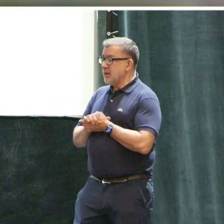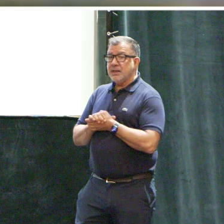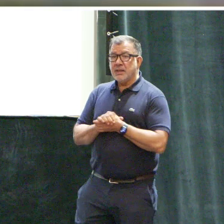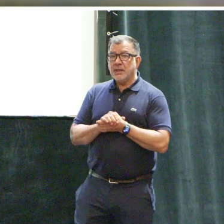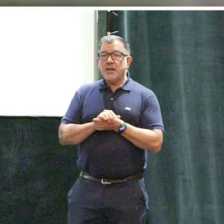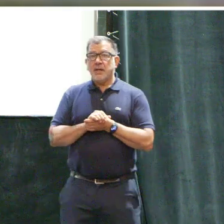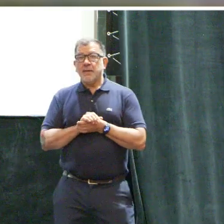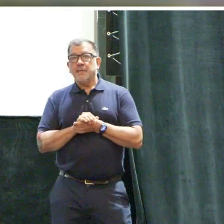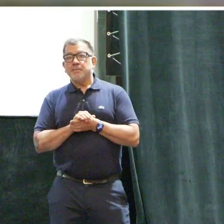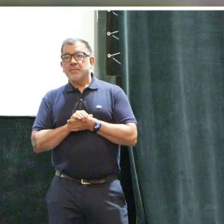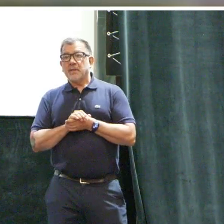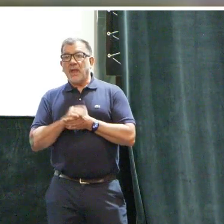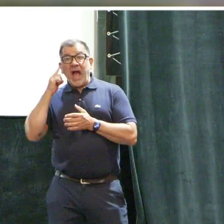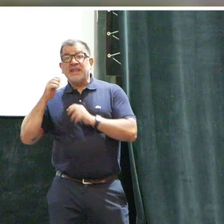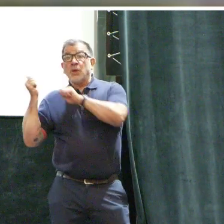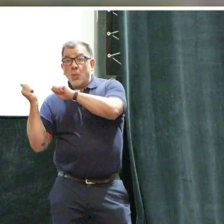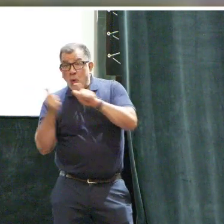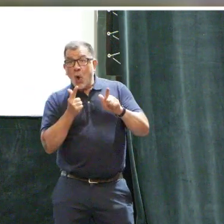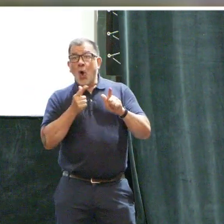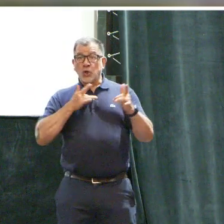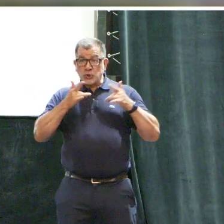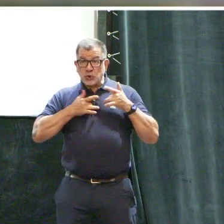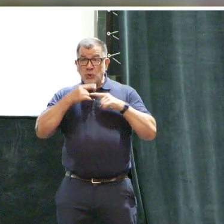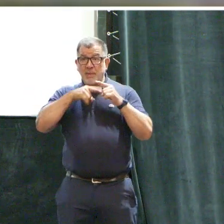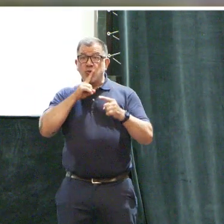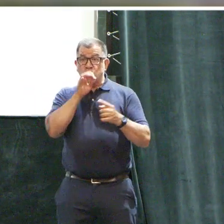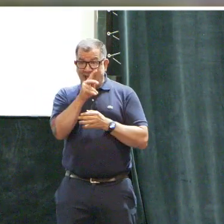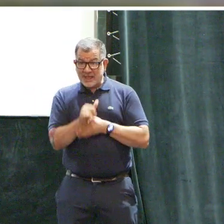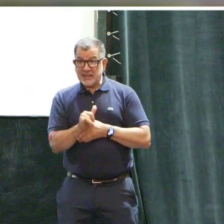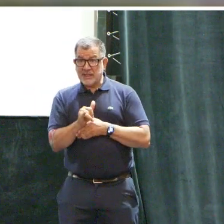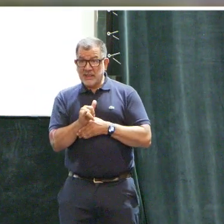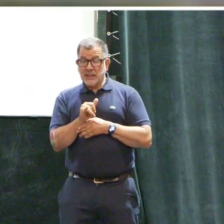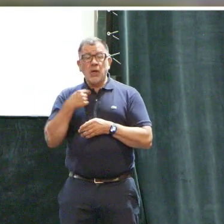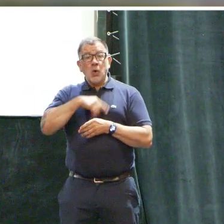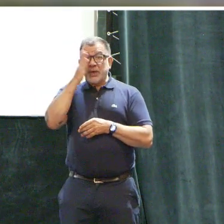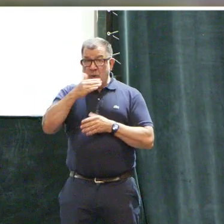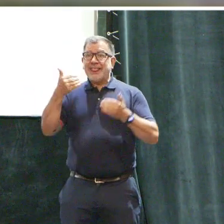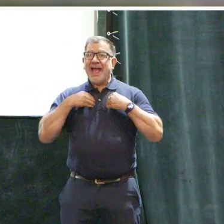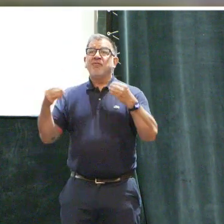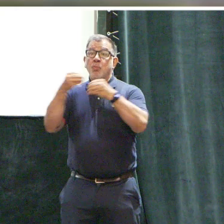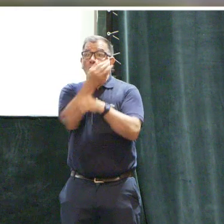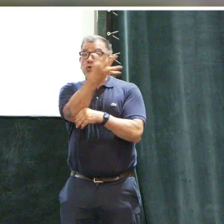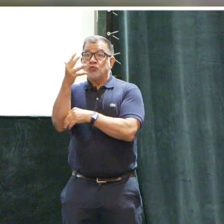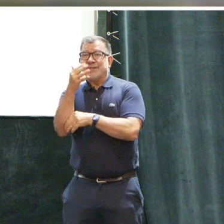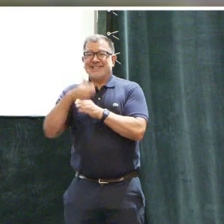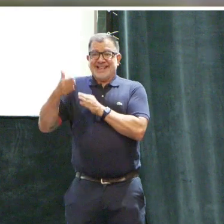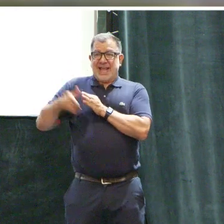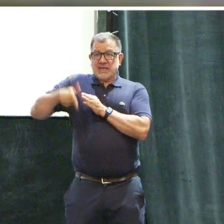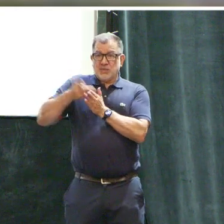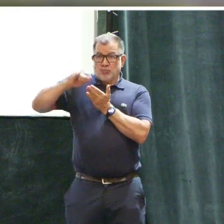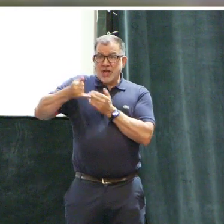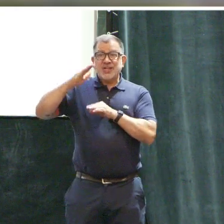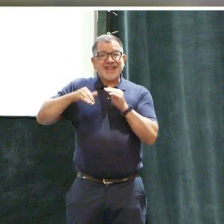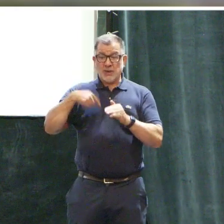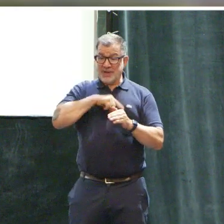thought. I think we're all very concerned about that reality. I think we'll have more trees at the end of the project than we do today. And these are not